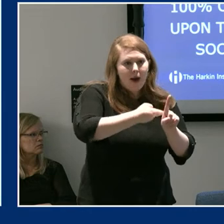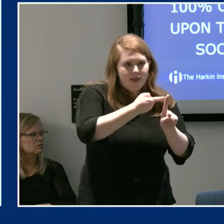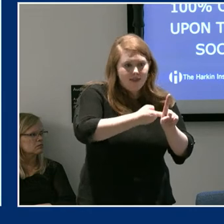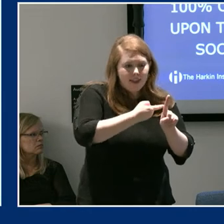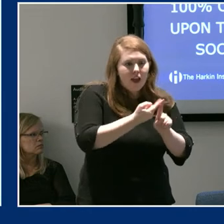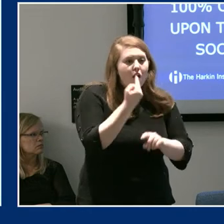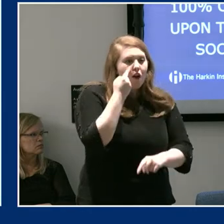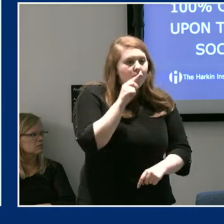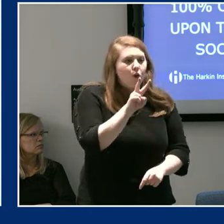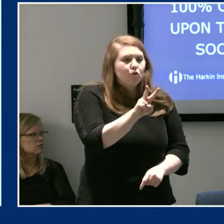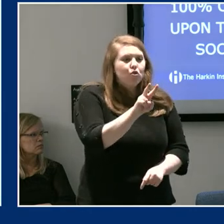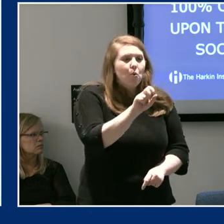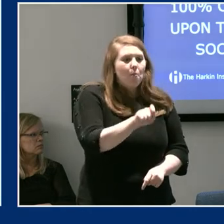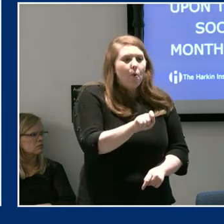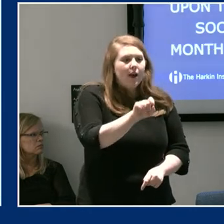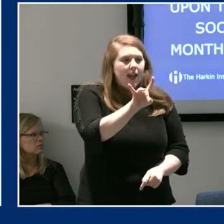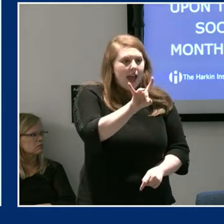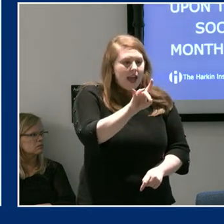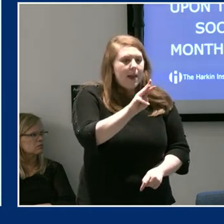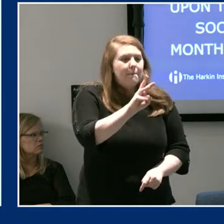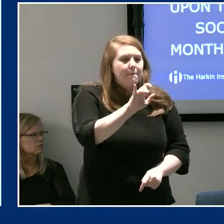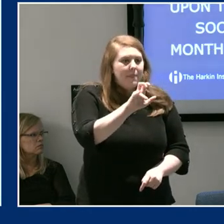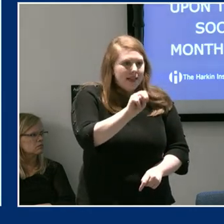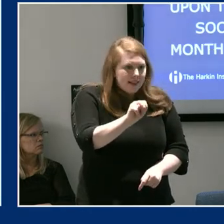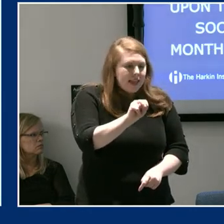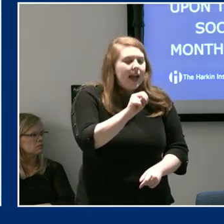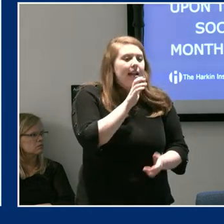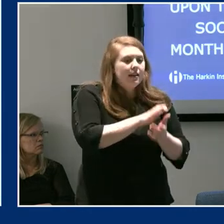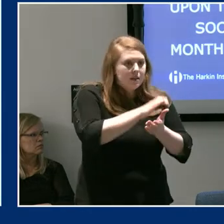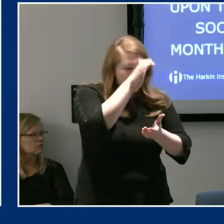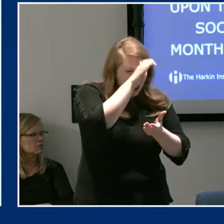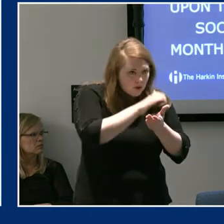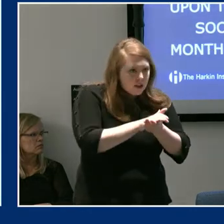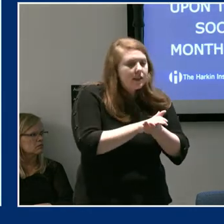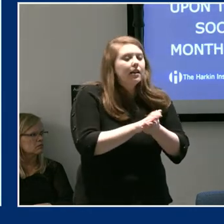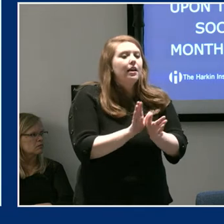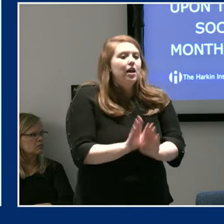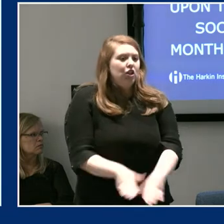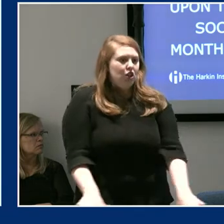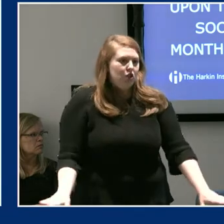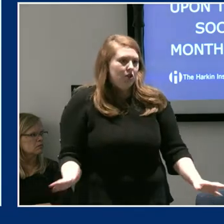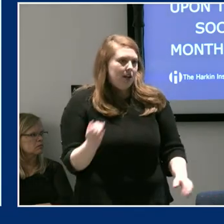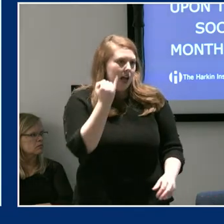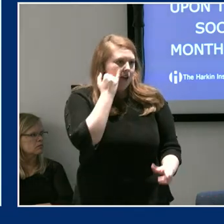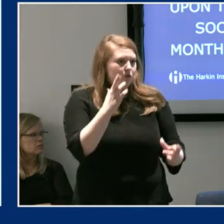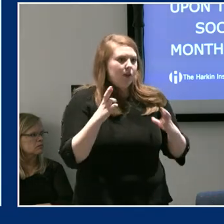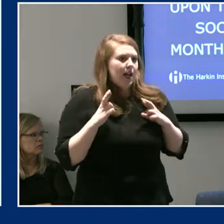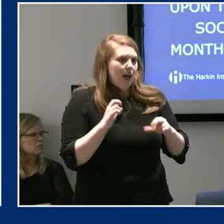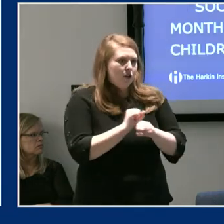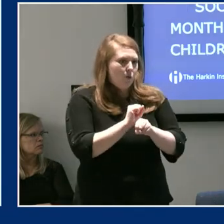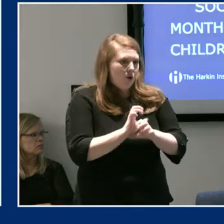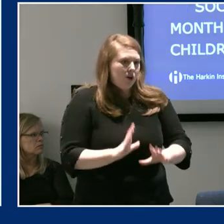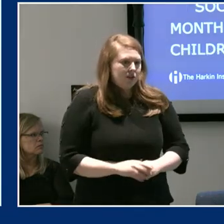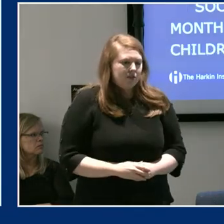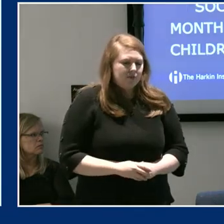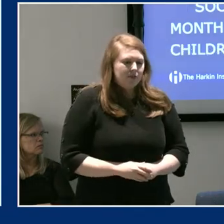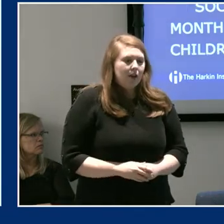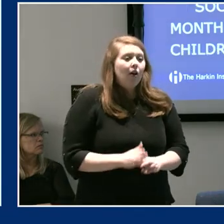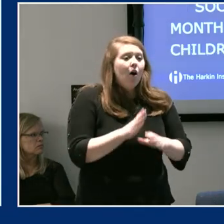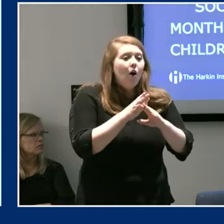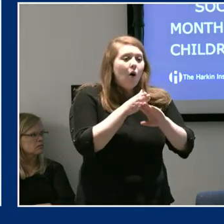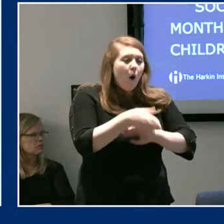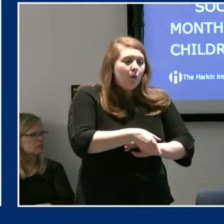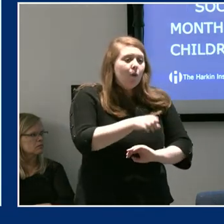to 2.8 million spouses and children of retired workers. So with over 1